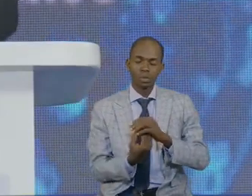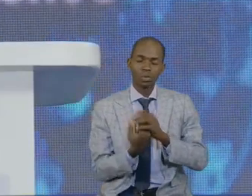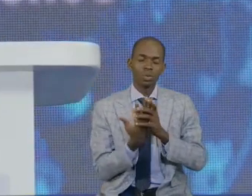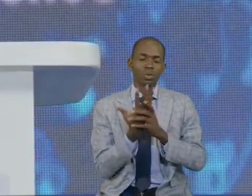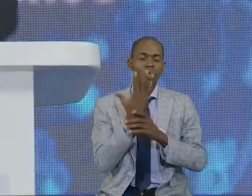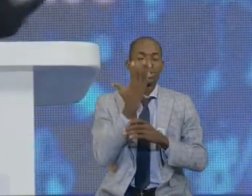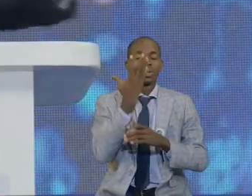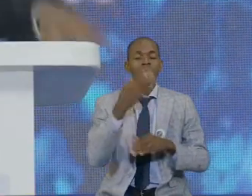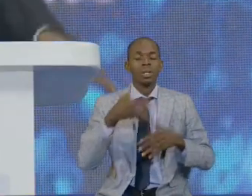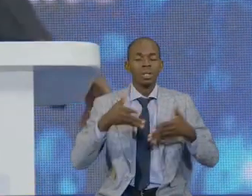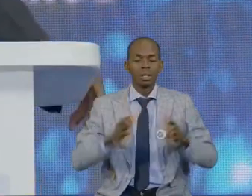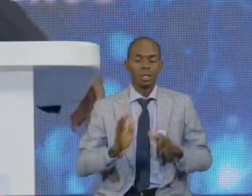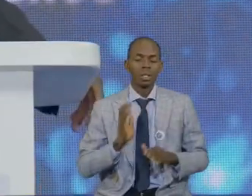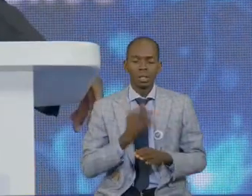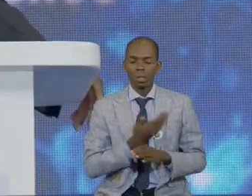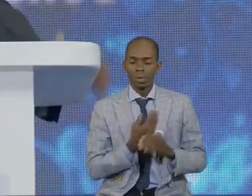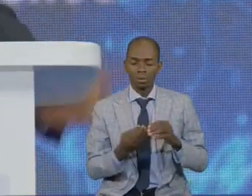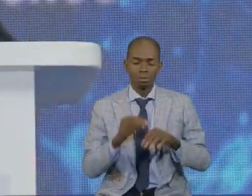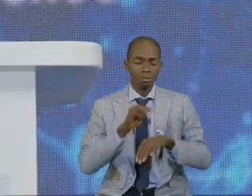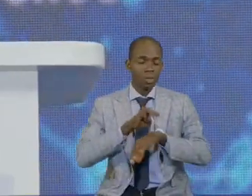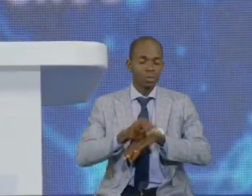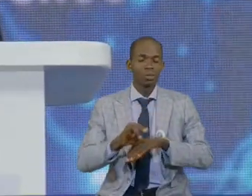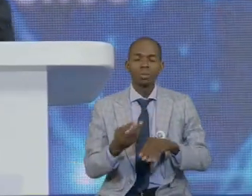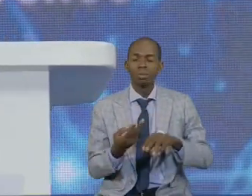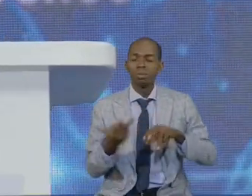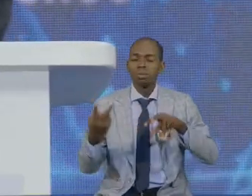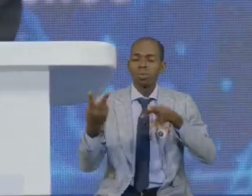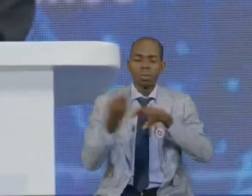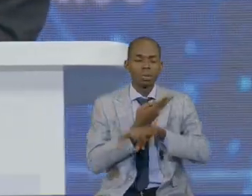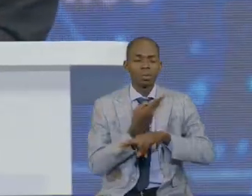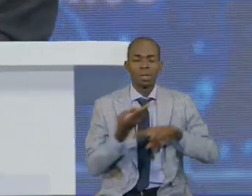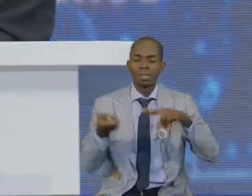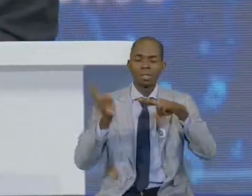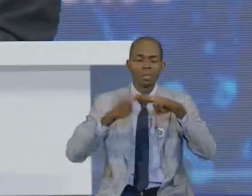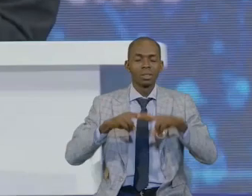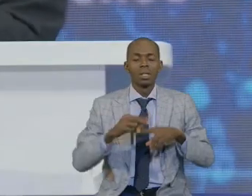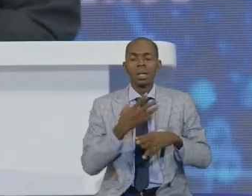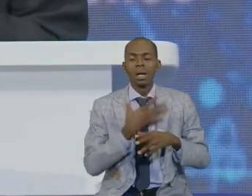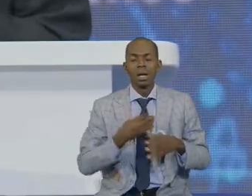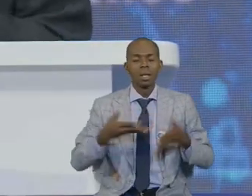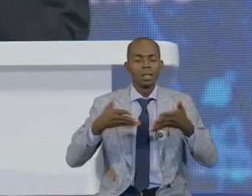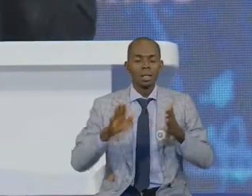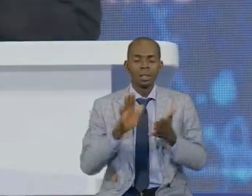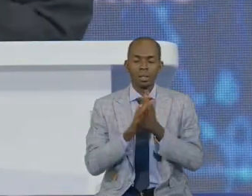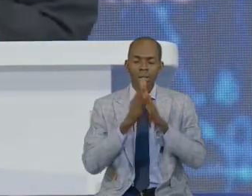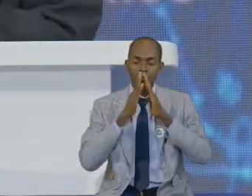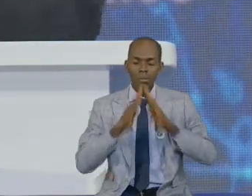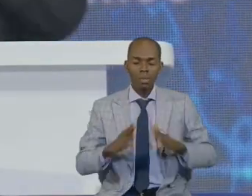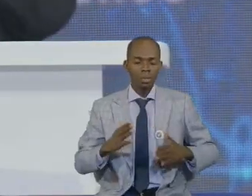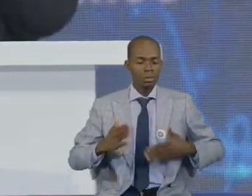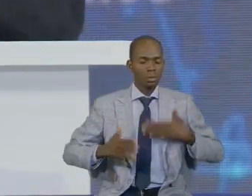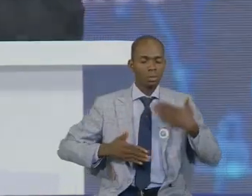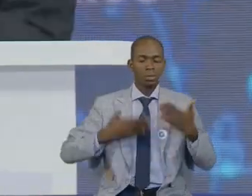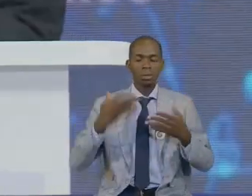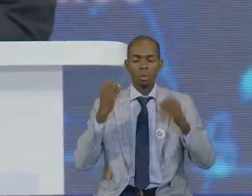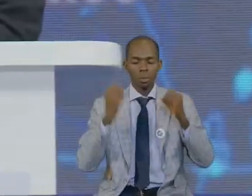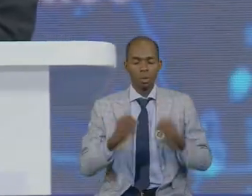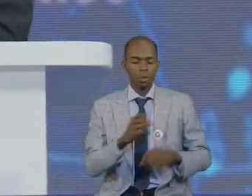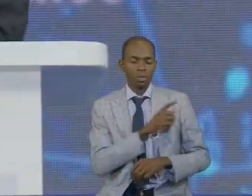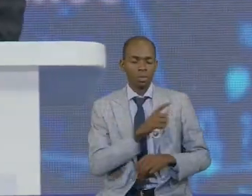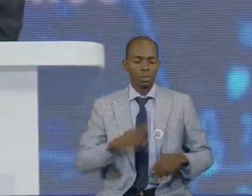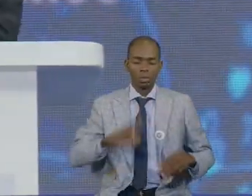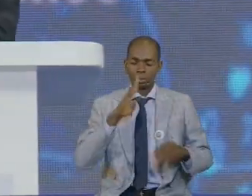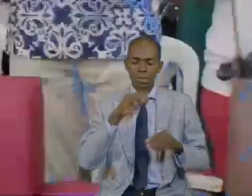our ministries multiply. And let the peace and the joy and the power of the Lord be in every